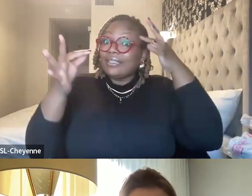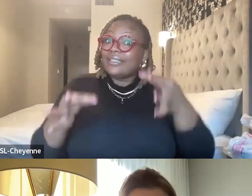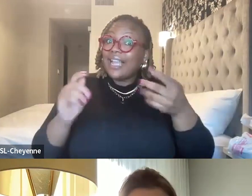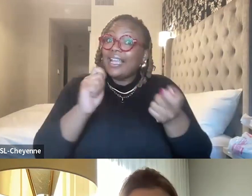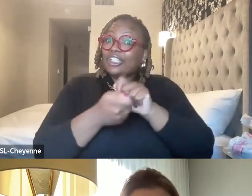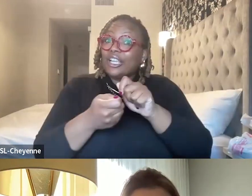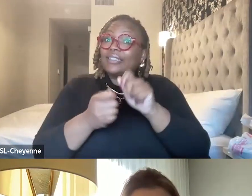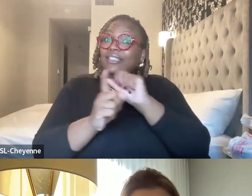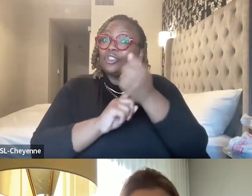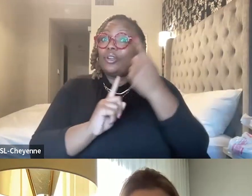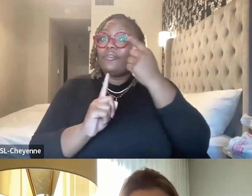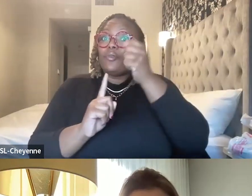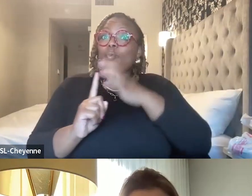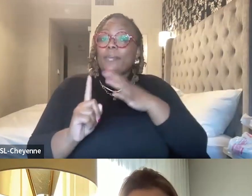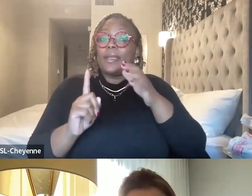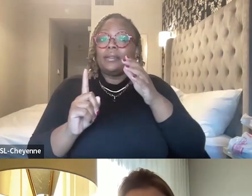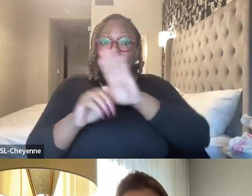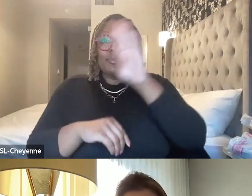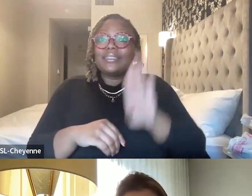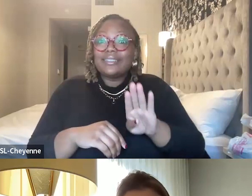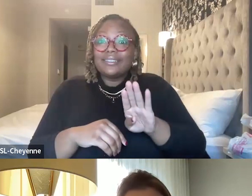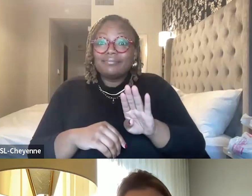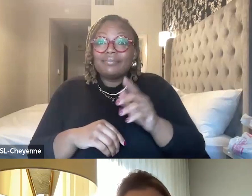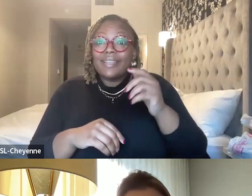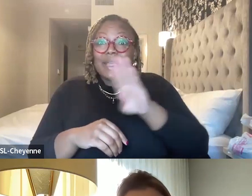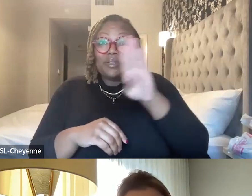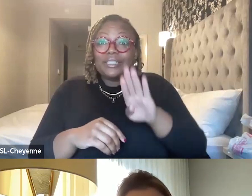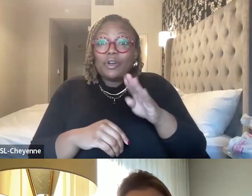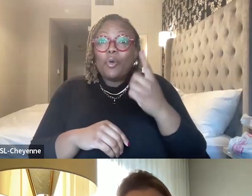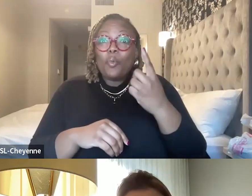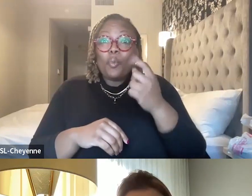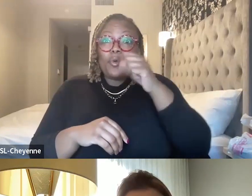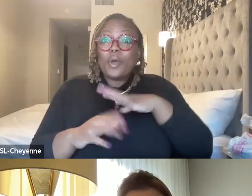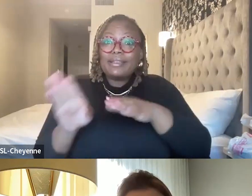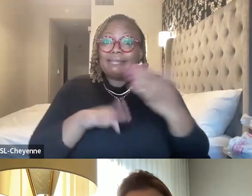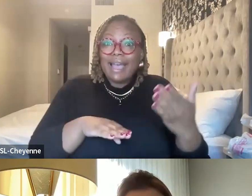in Brazil. In Brazil, one woman dies each 2 days because of abortion.